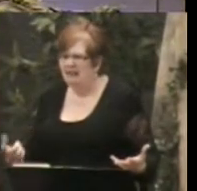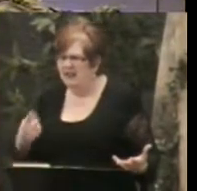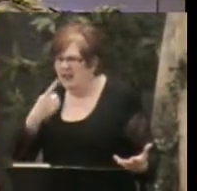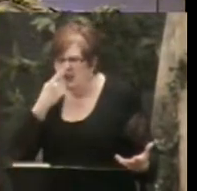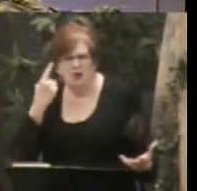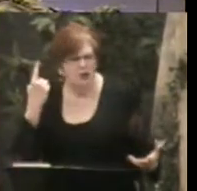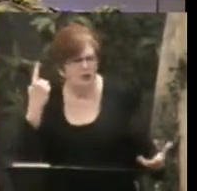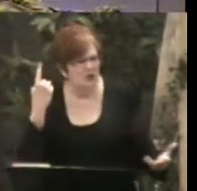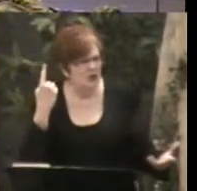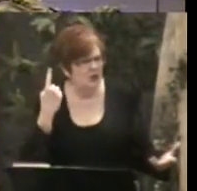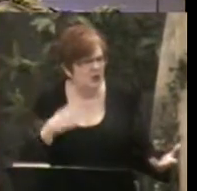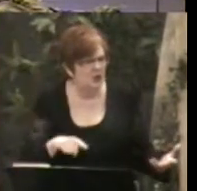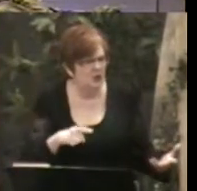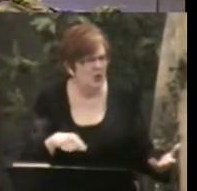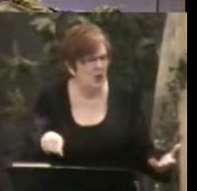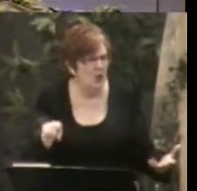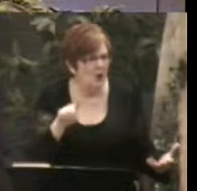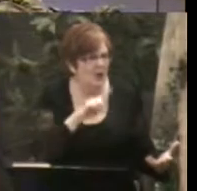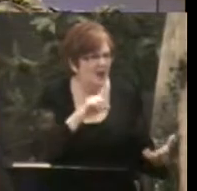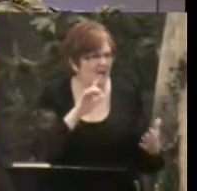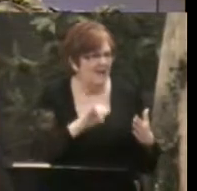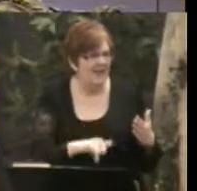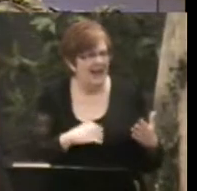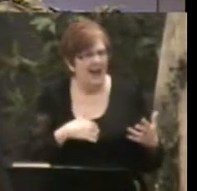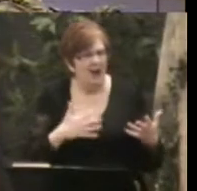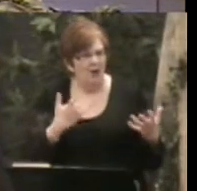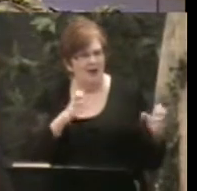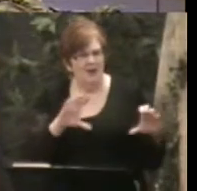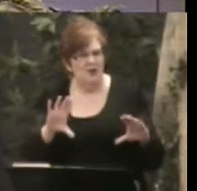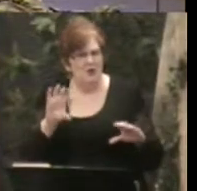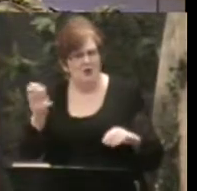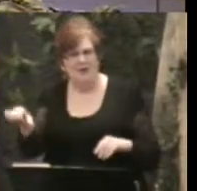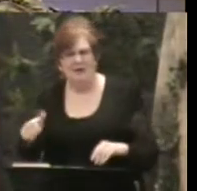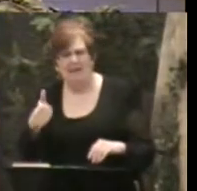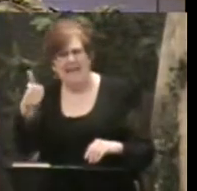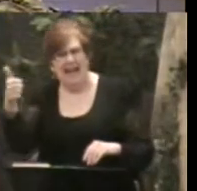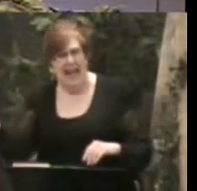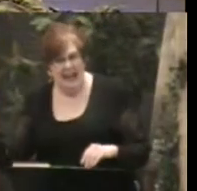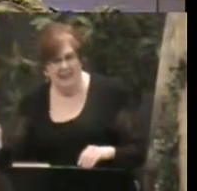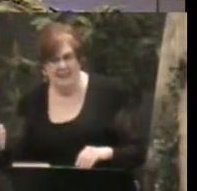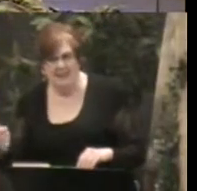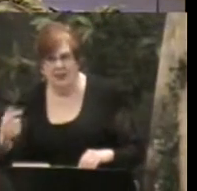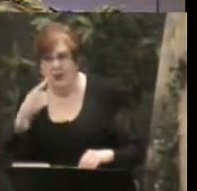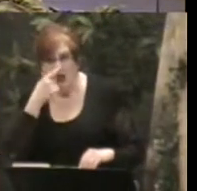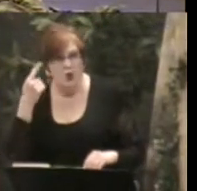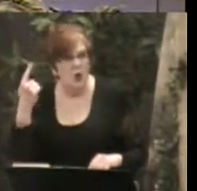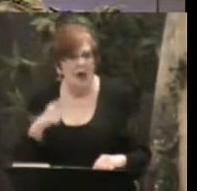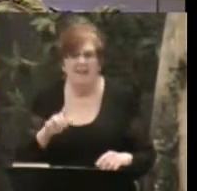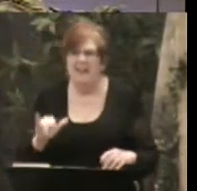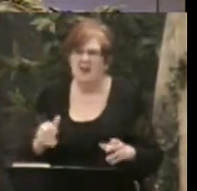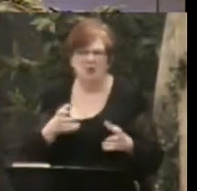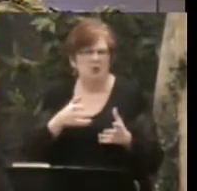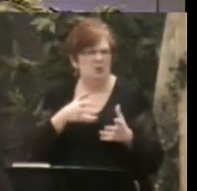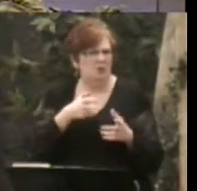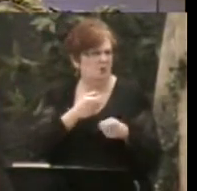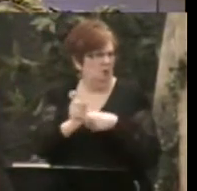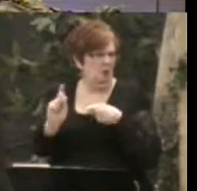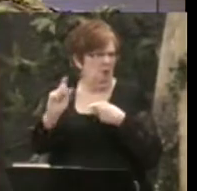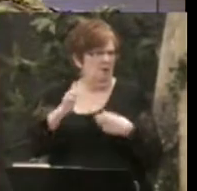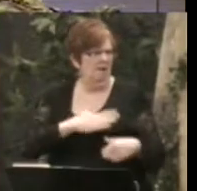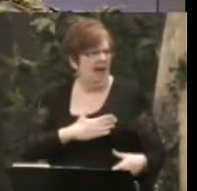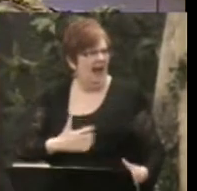Don't you care that I want to do something else? Don't you care that you're ruining my life?